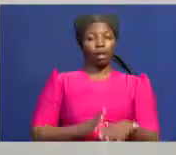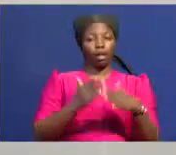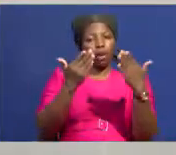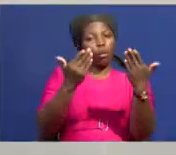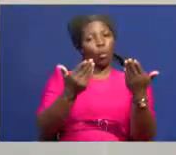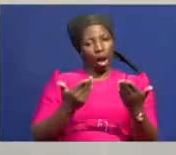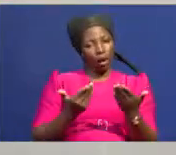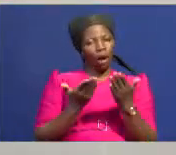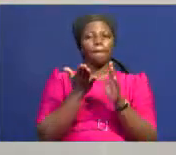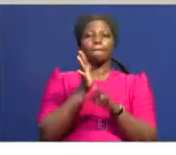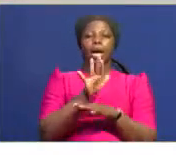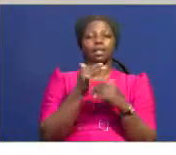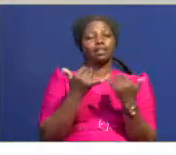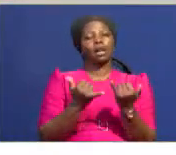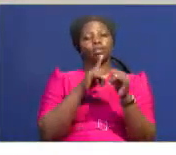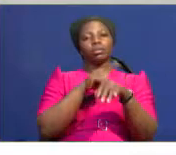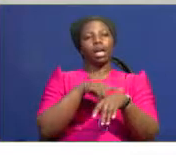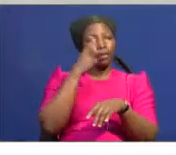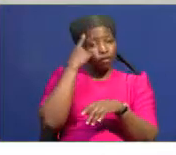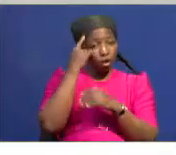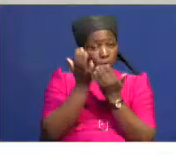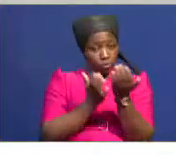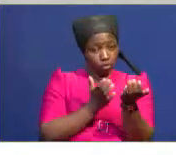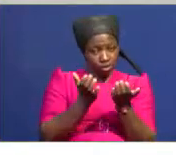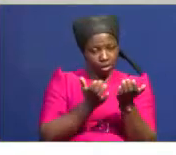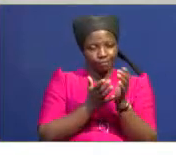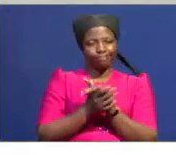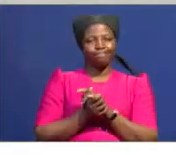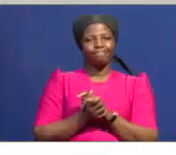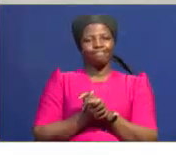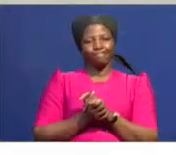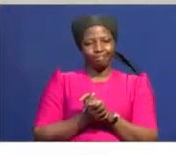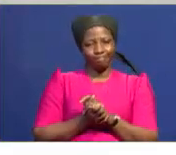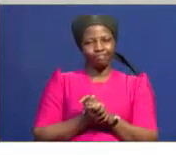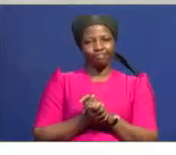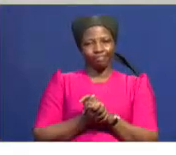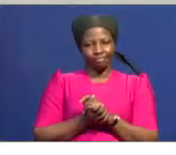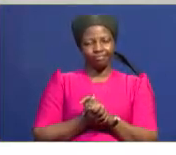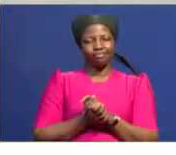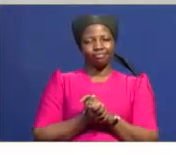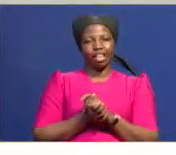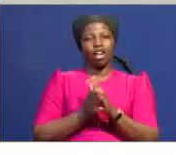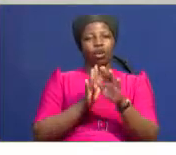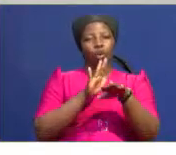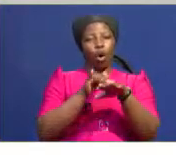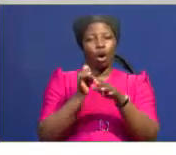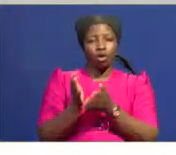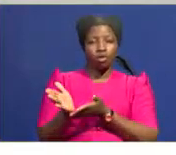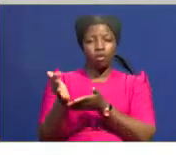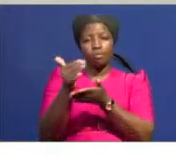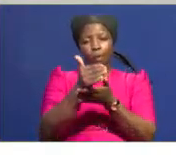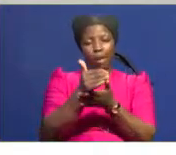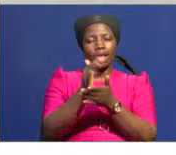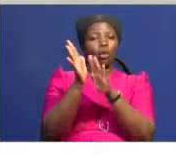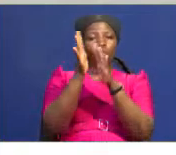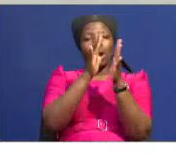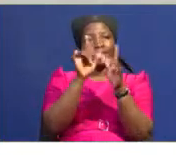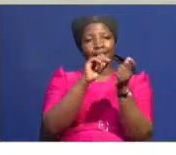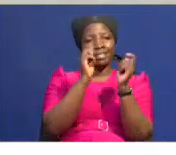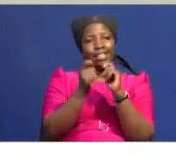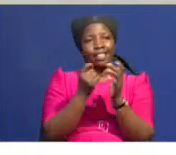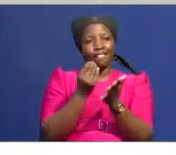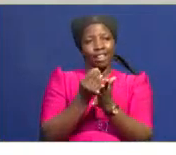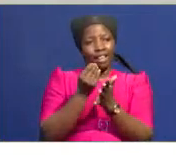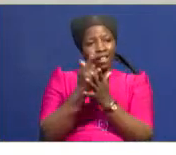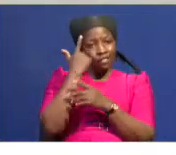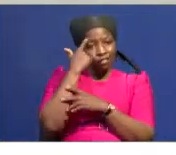Welcome back. It's now time for business. Calls to mobilize and accelerate climate change financing for the urban